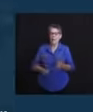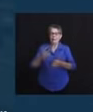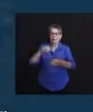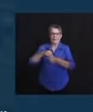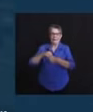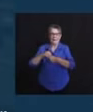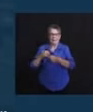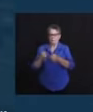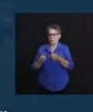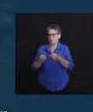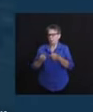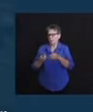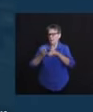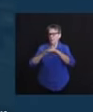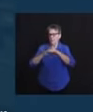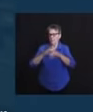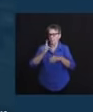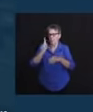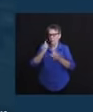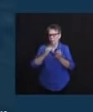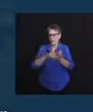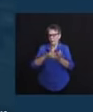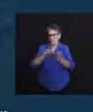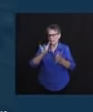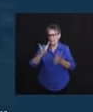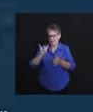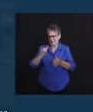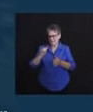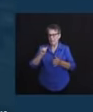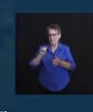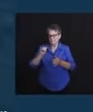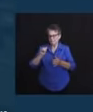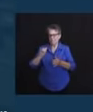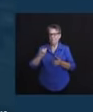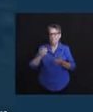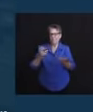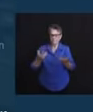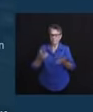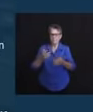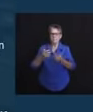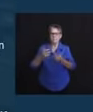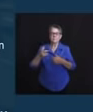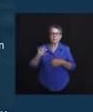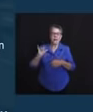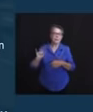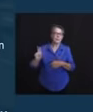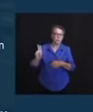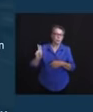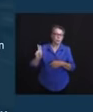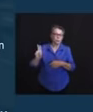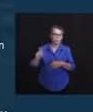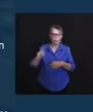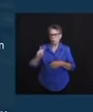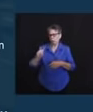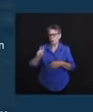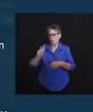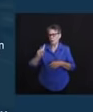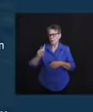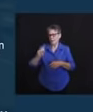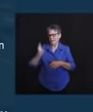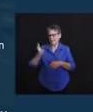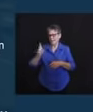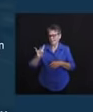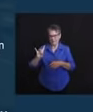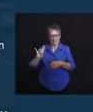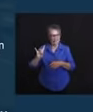of patients requiring intensive care went up slightly to 217. And the number of ventilators in use also went up